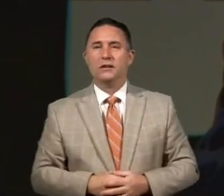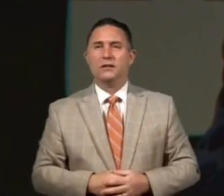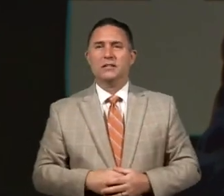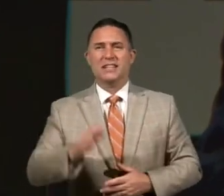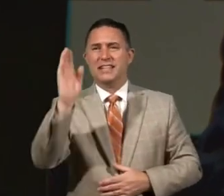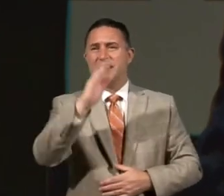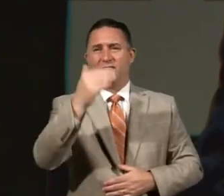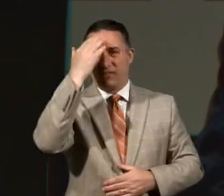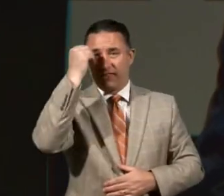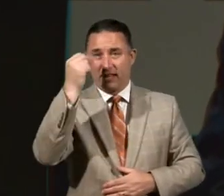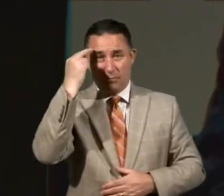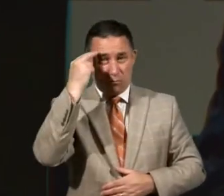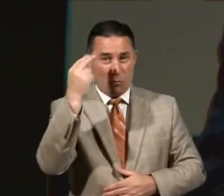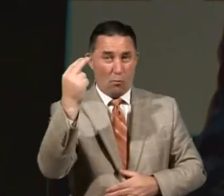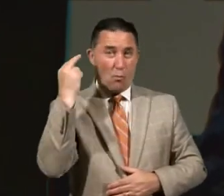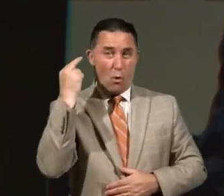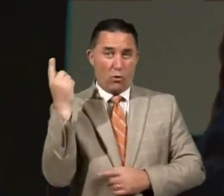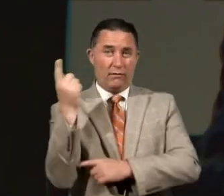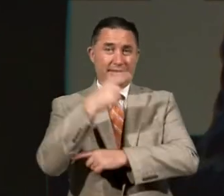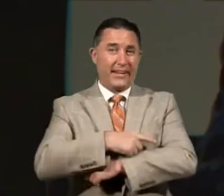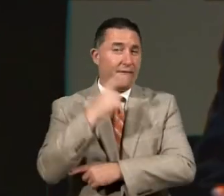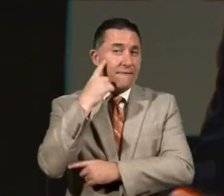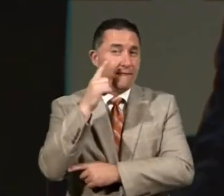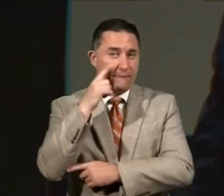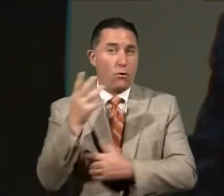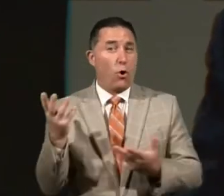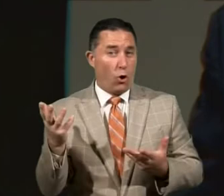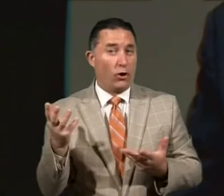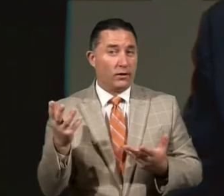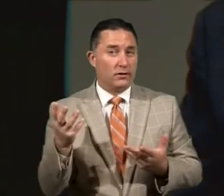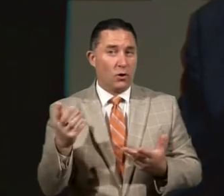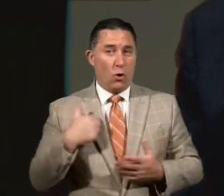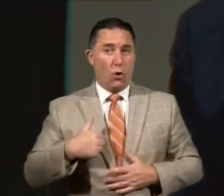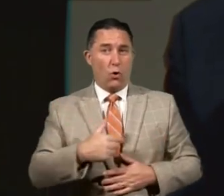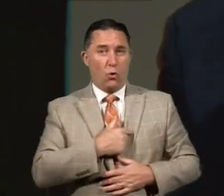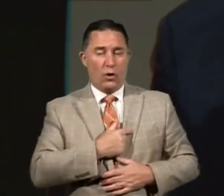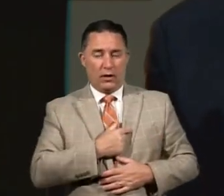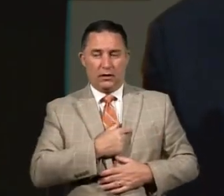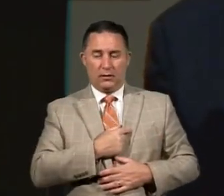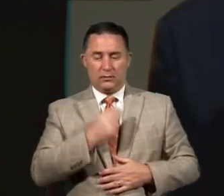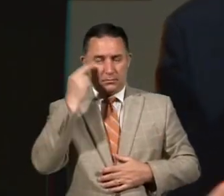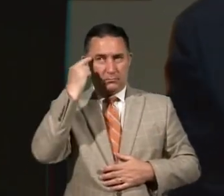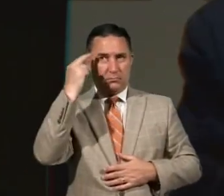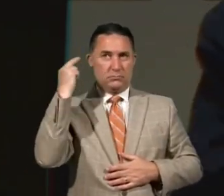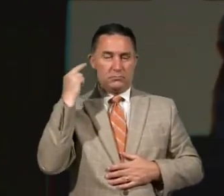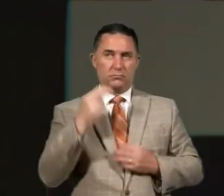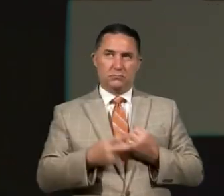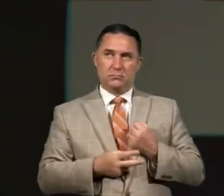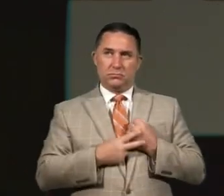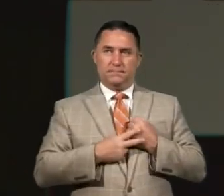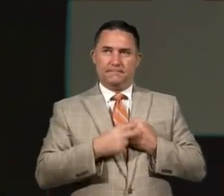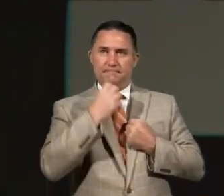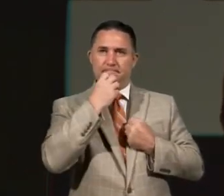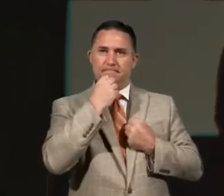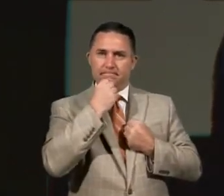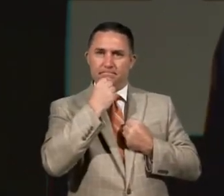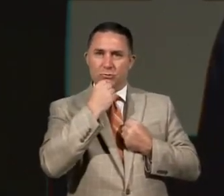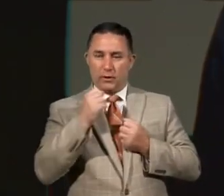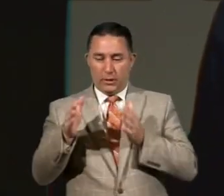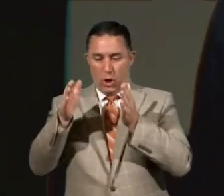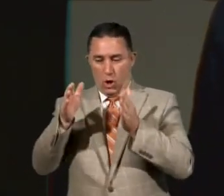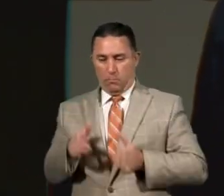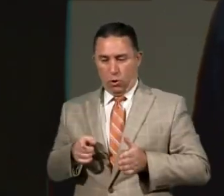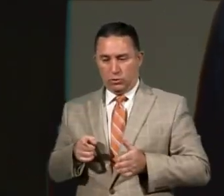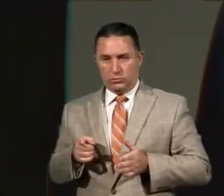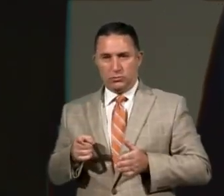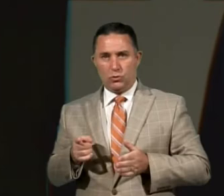Don't ever forget what Memorial Day is about. It's where we preserve the memory of a person or